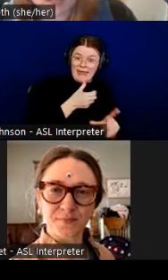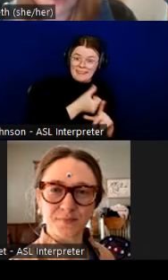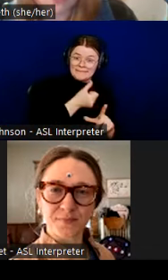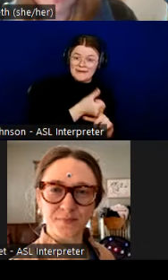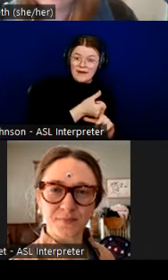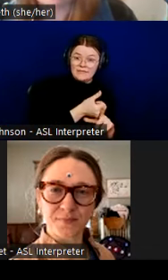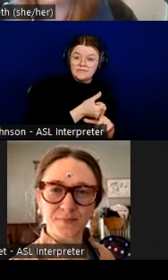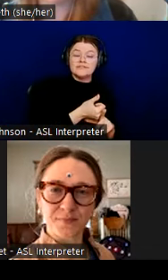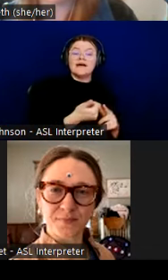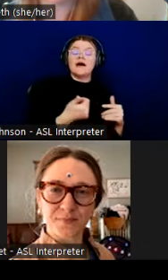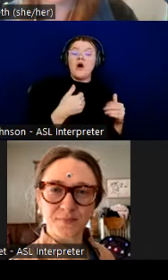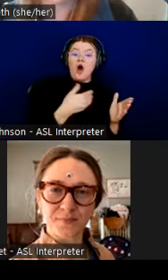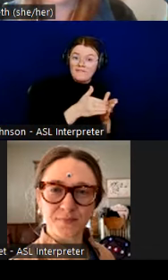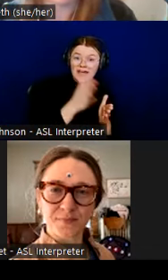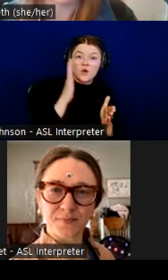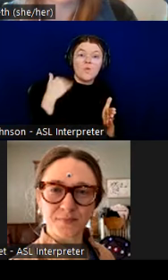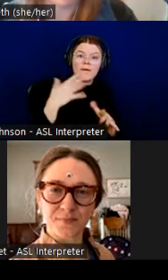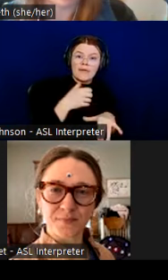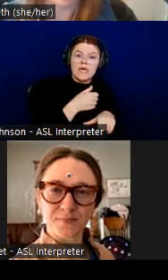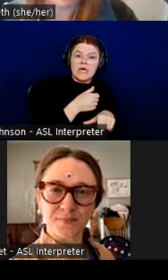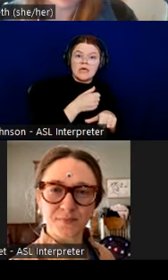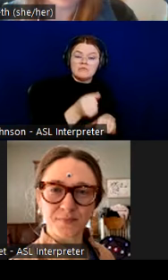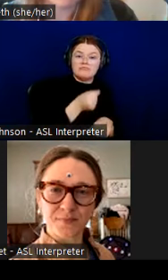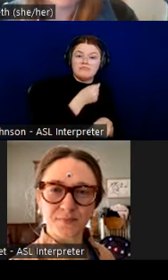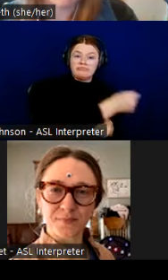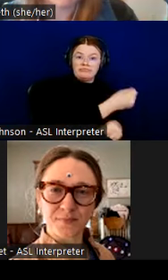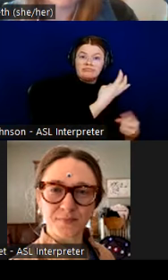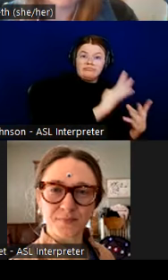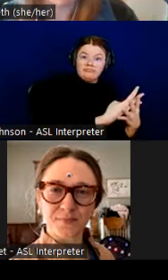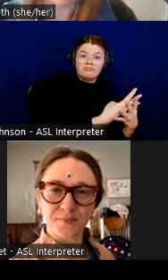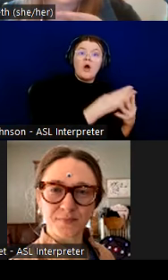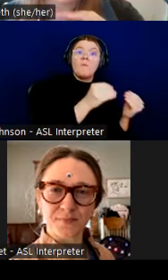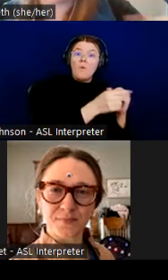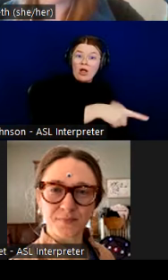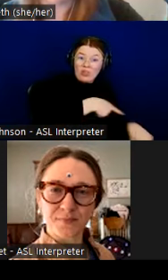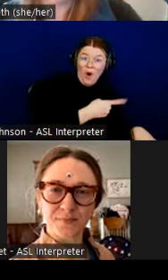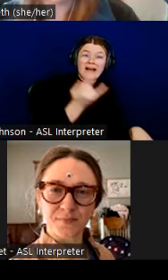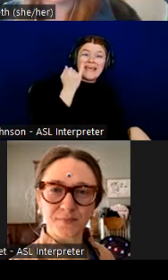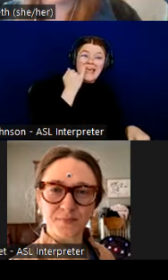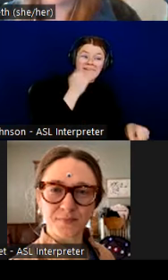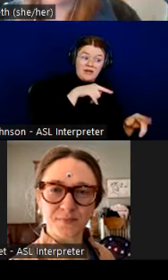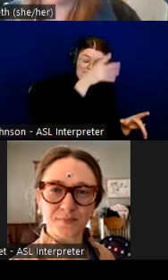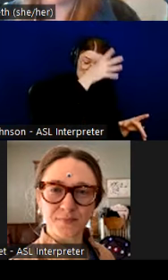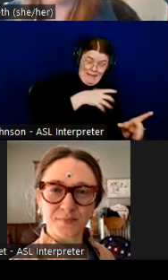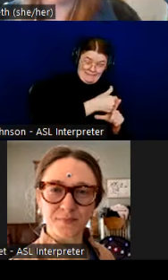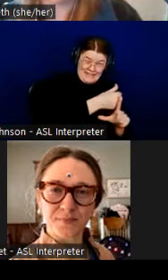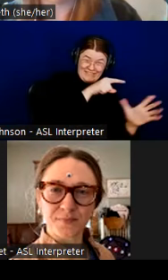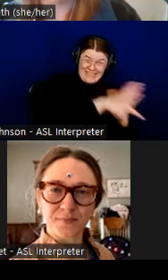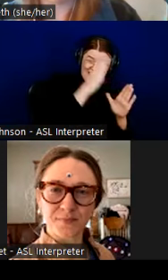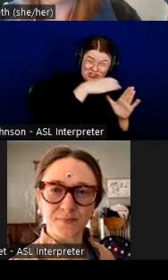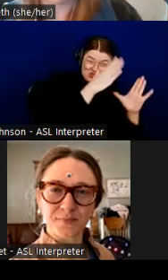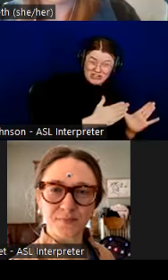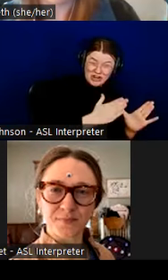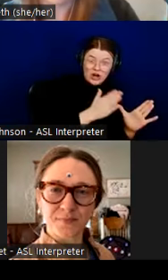a stranger than they do if the person they killed was an intimate partner. That's nationwide.